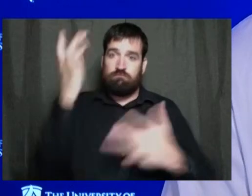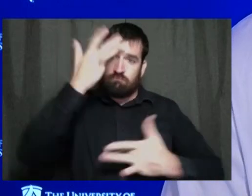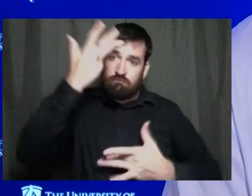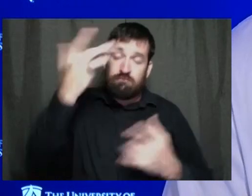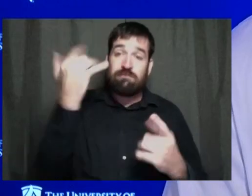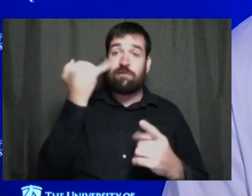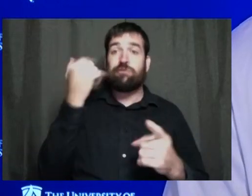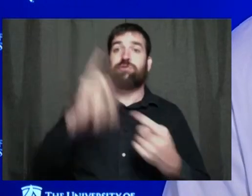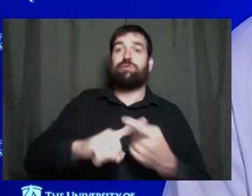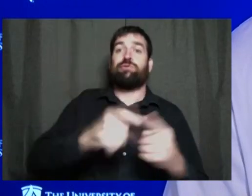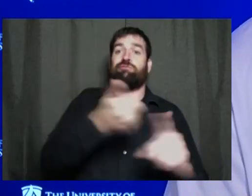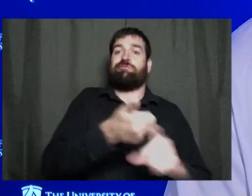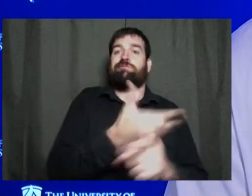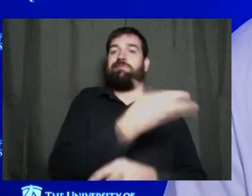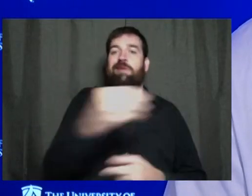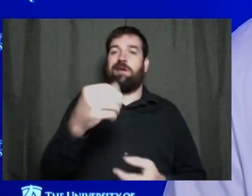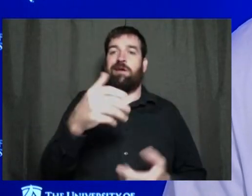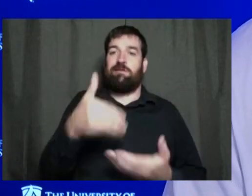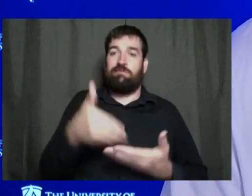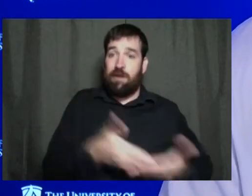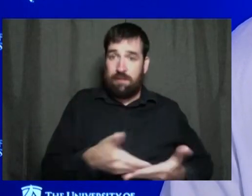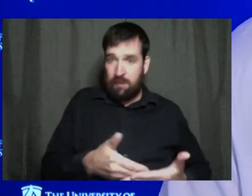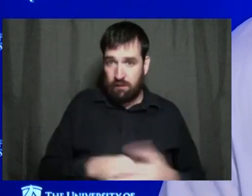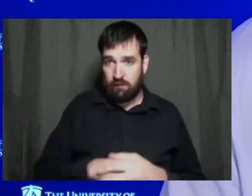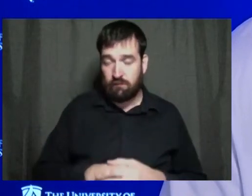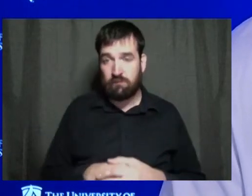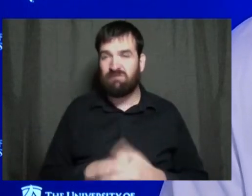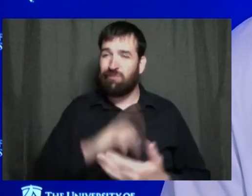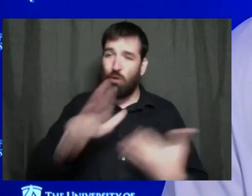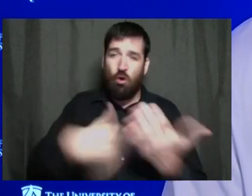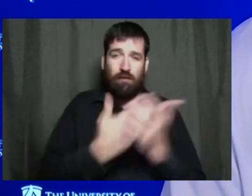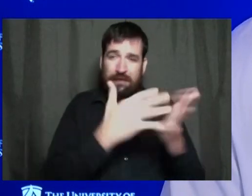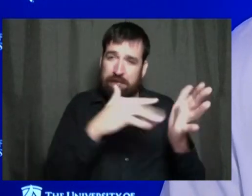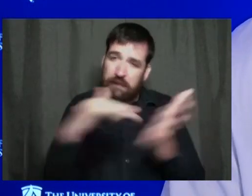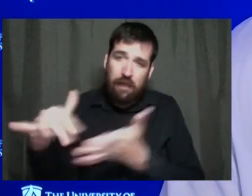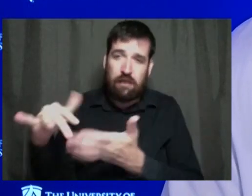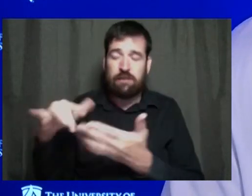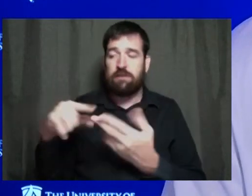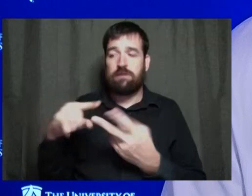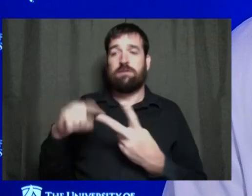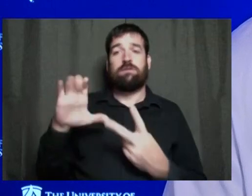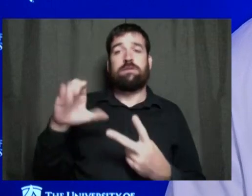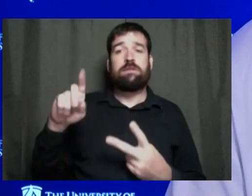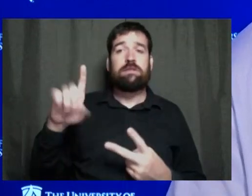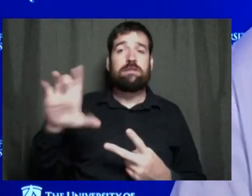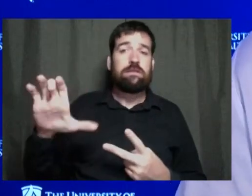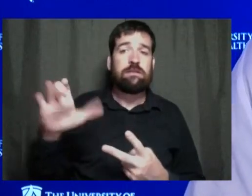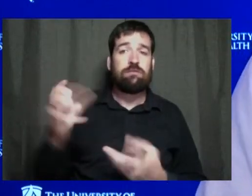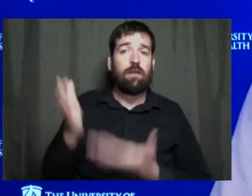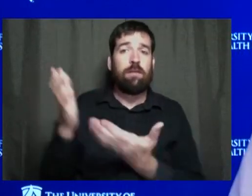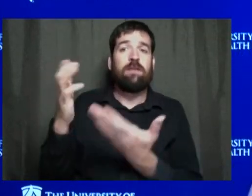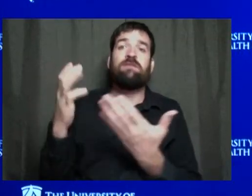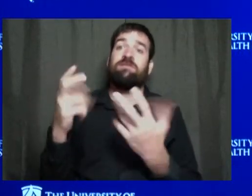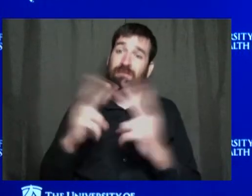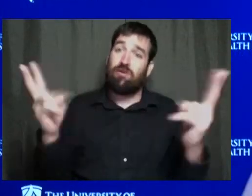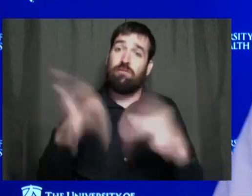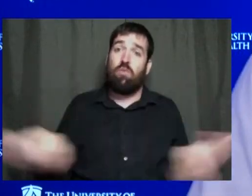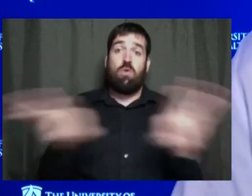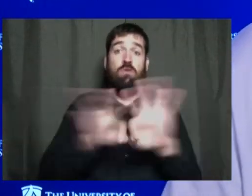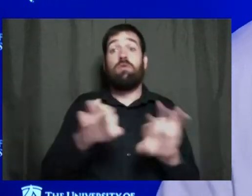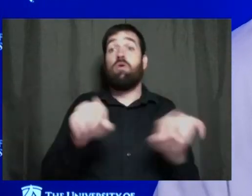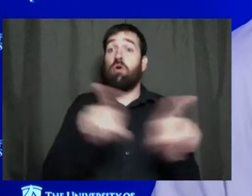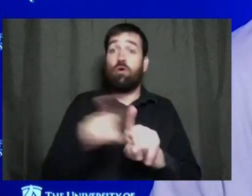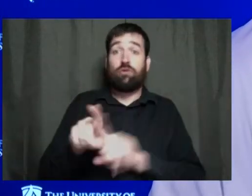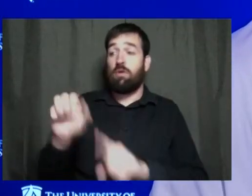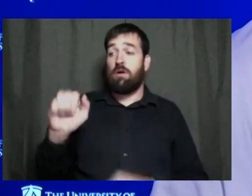obstetrics medical societies recommend it. The CDC recommends it. It is extremely important. And the other thing, Amanda and Jessica, is